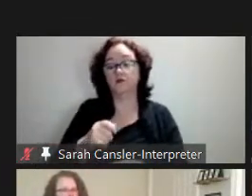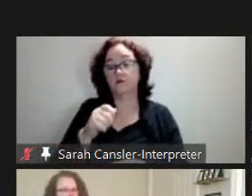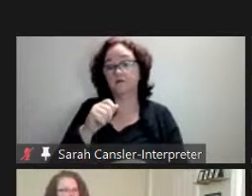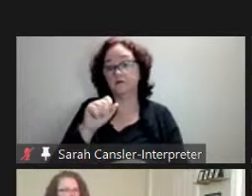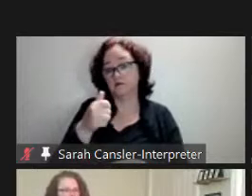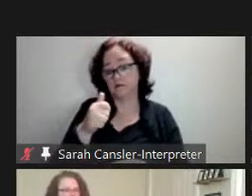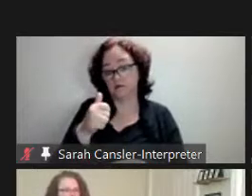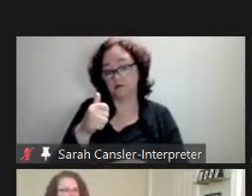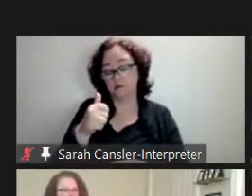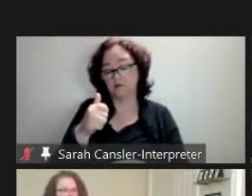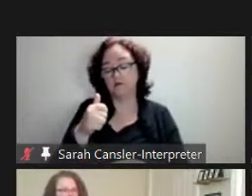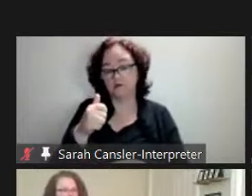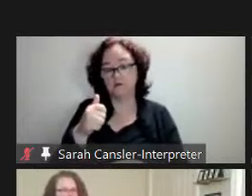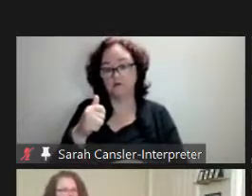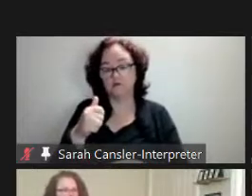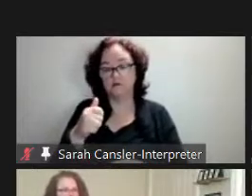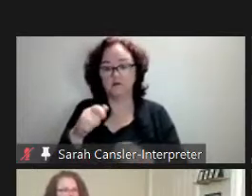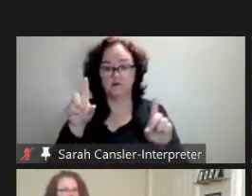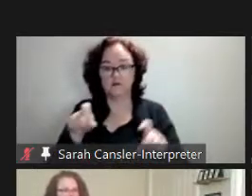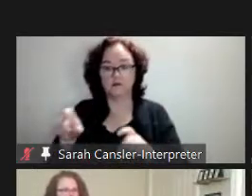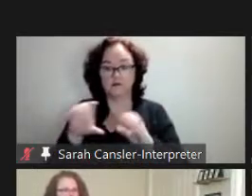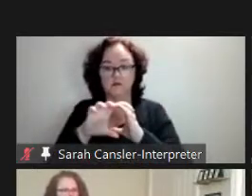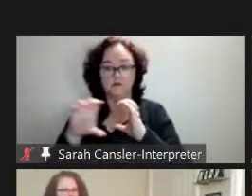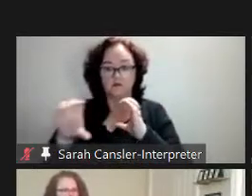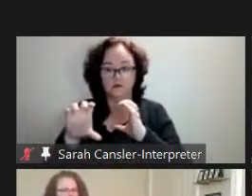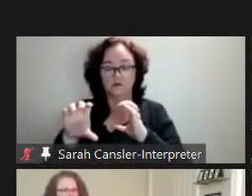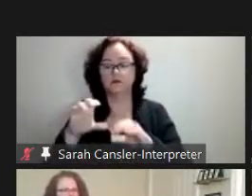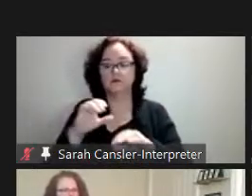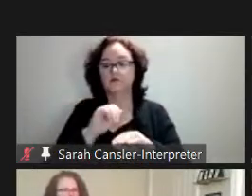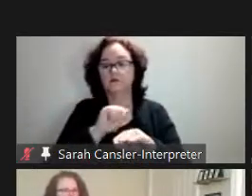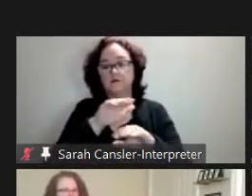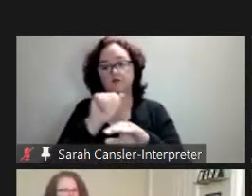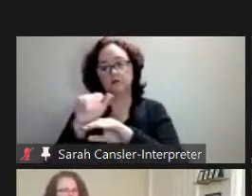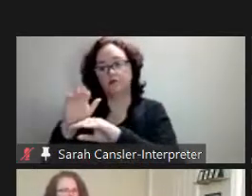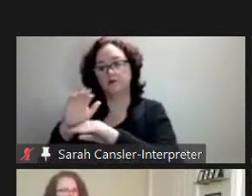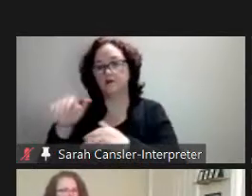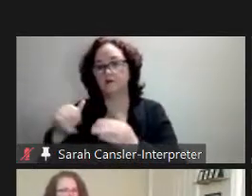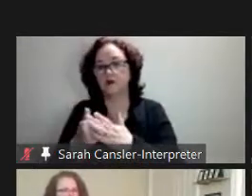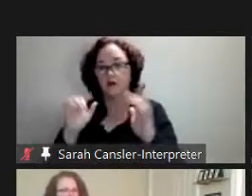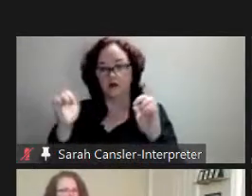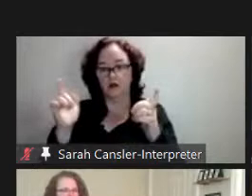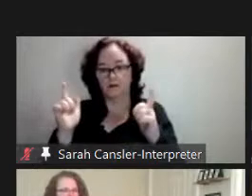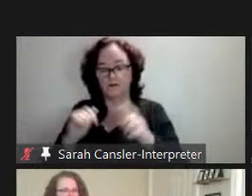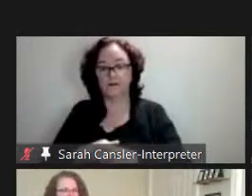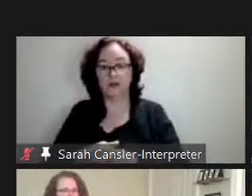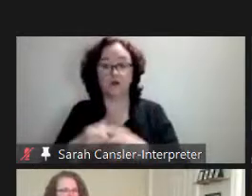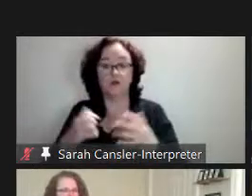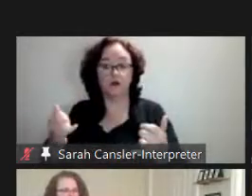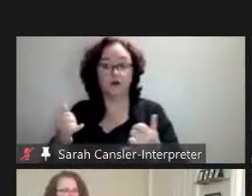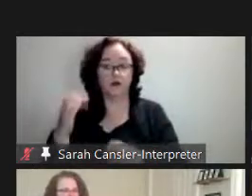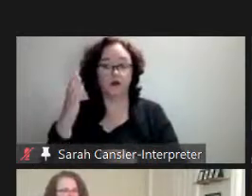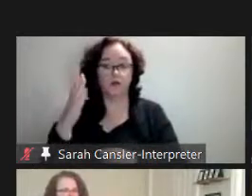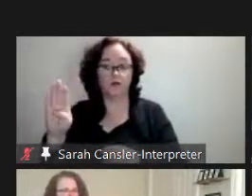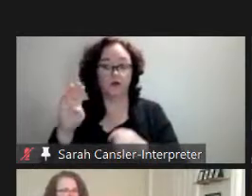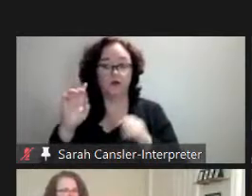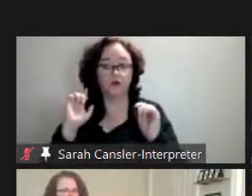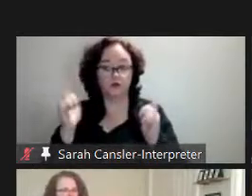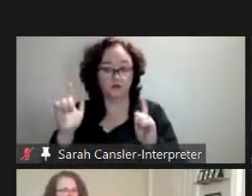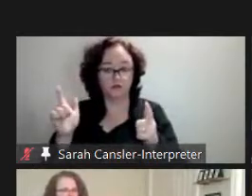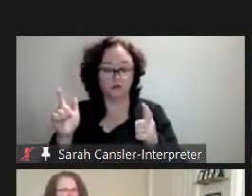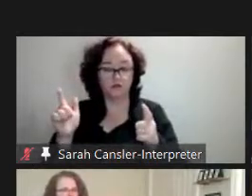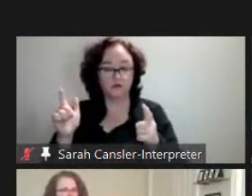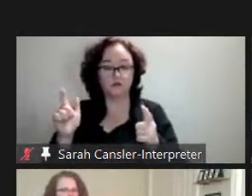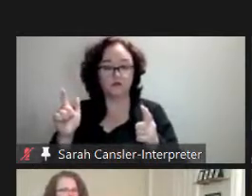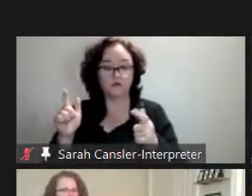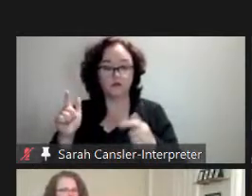single line in CTA's network. They are currently on the blue line, running in